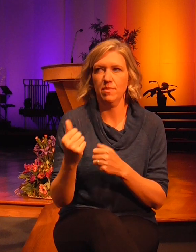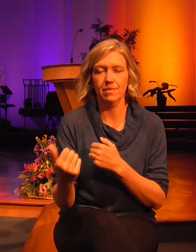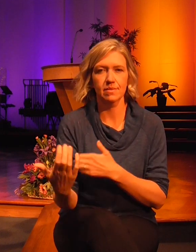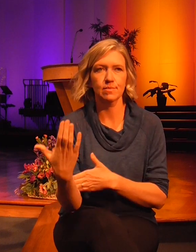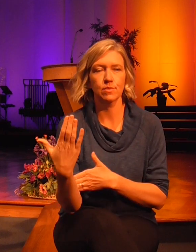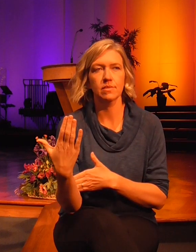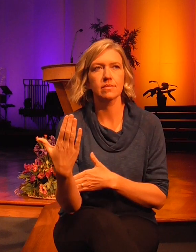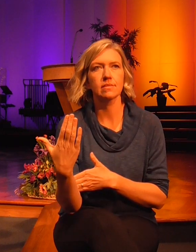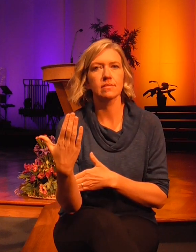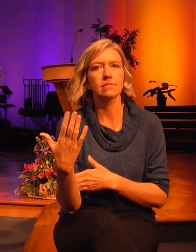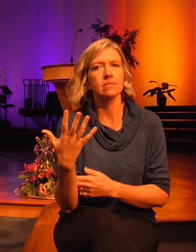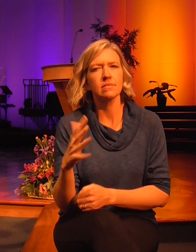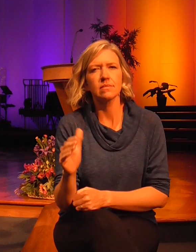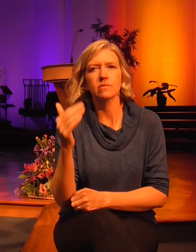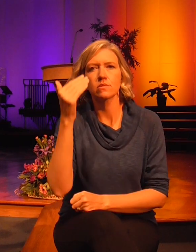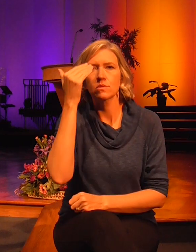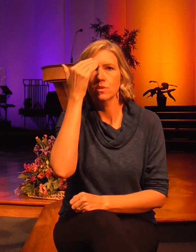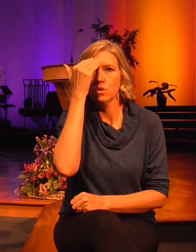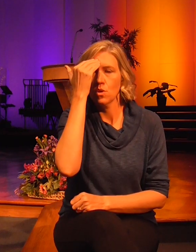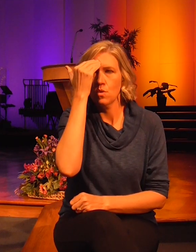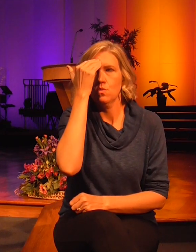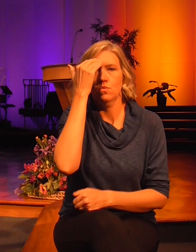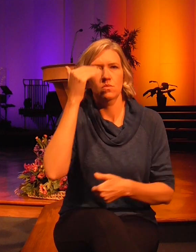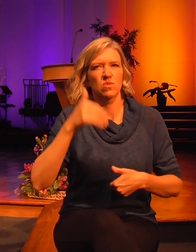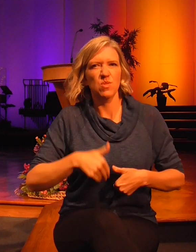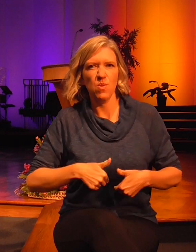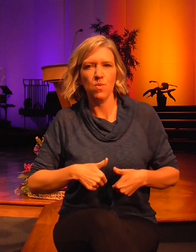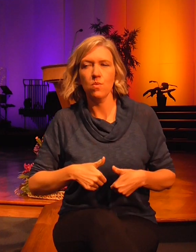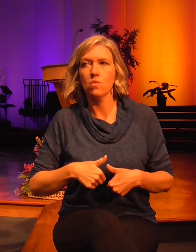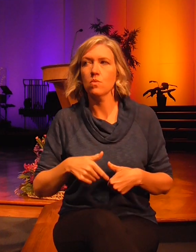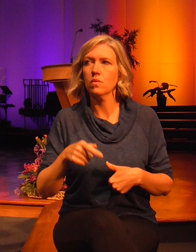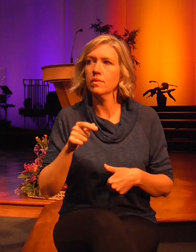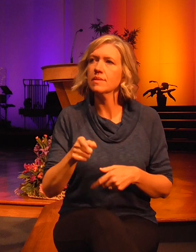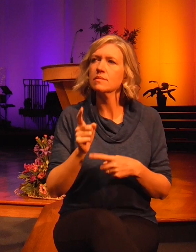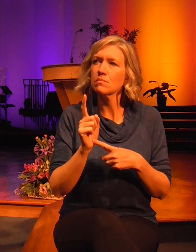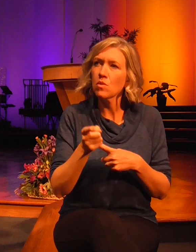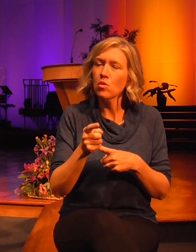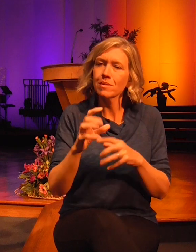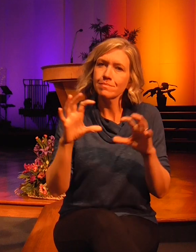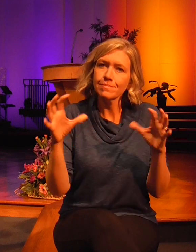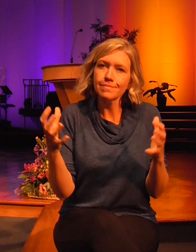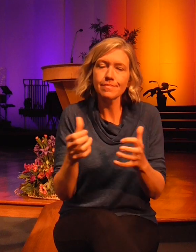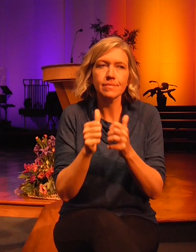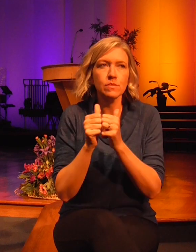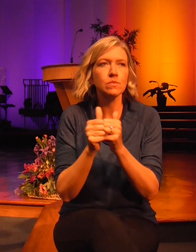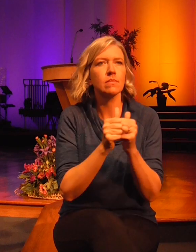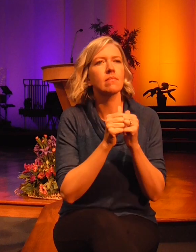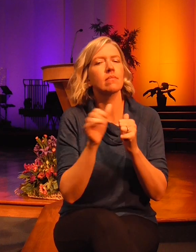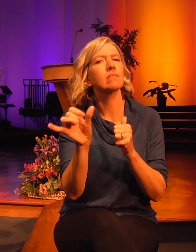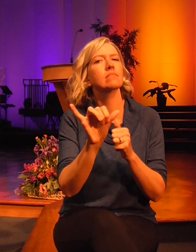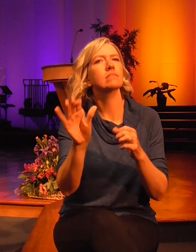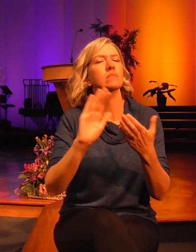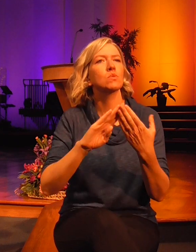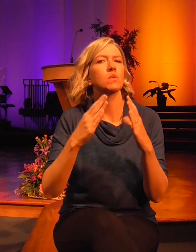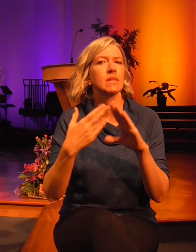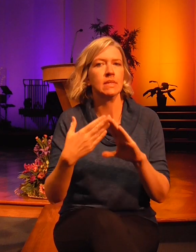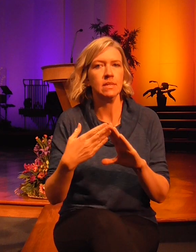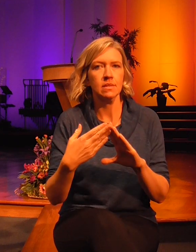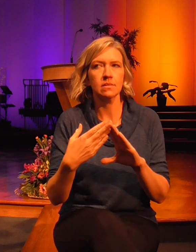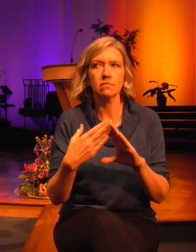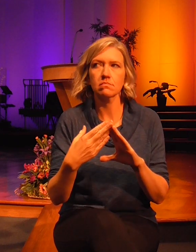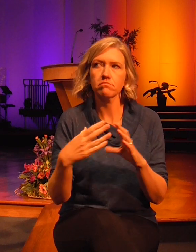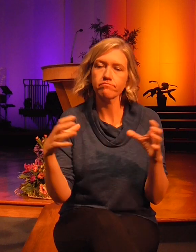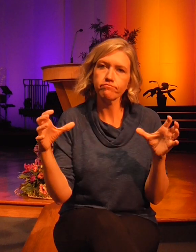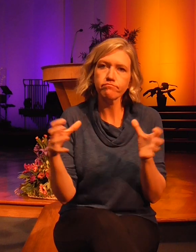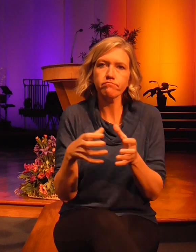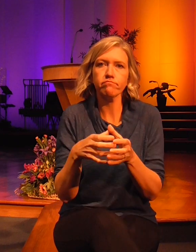knowing that as we take a moment to come together as a community, to join